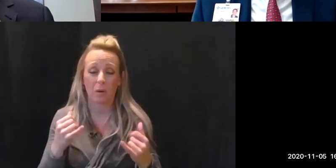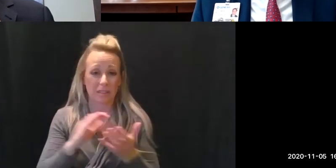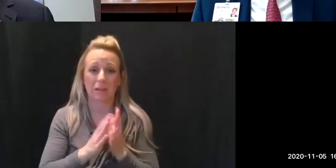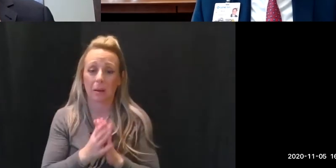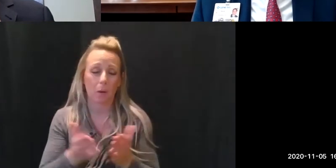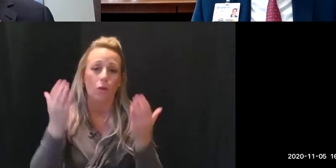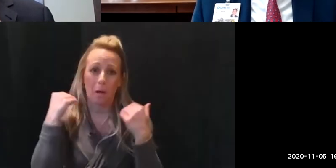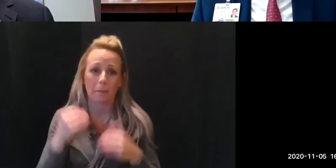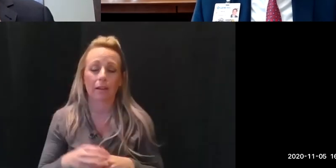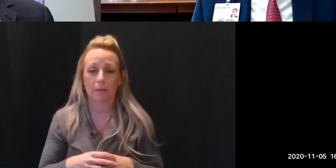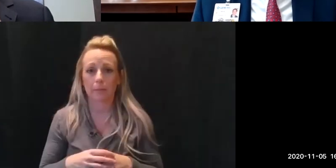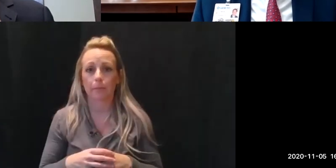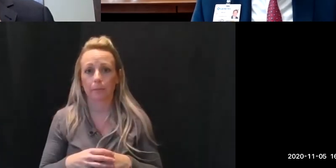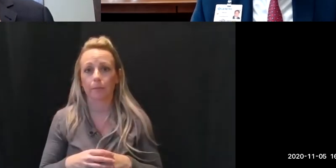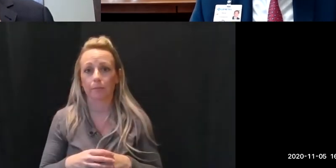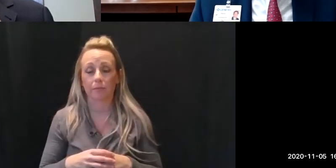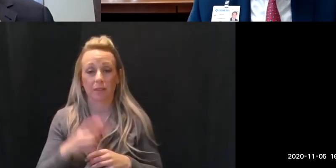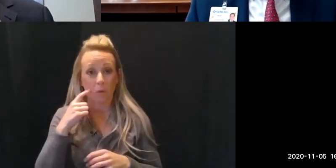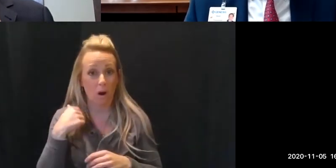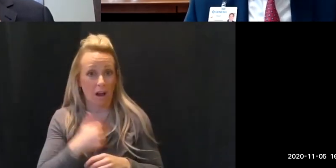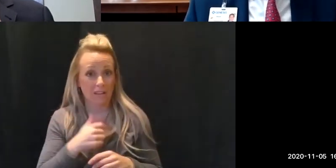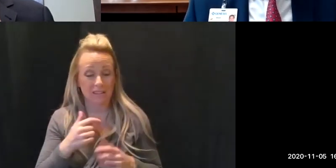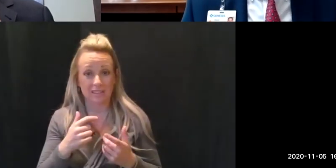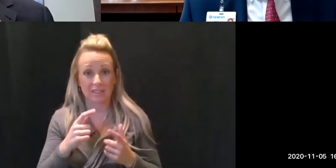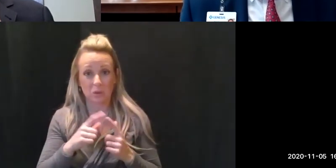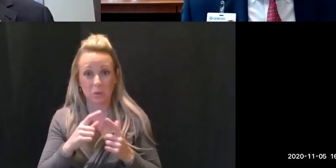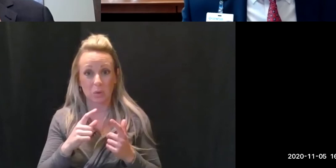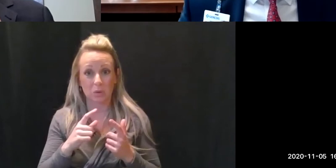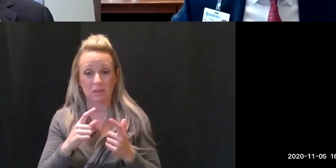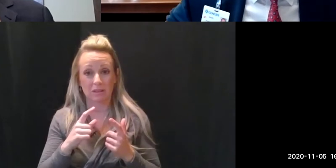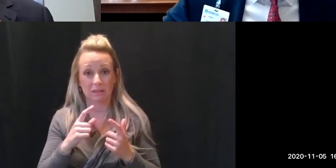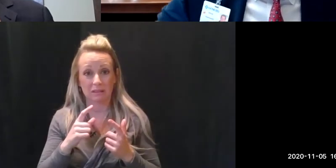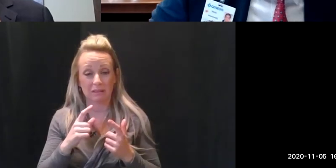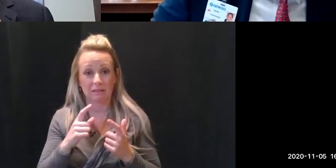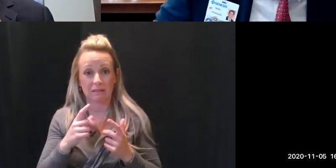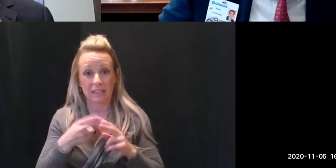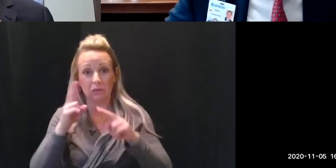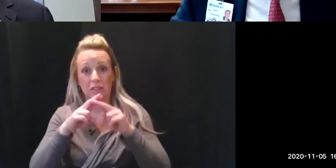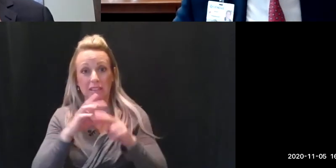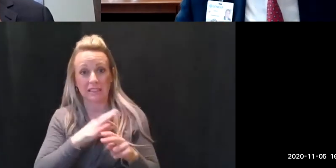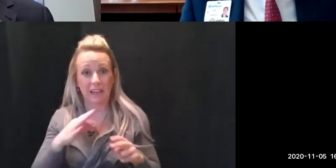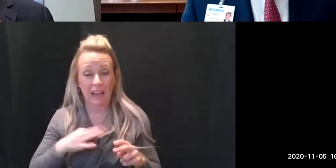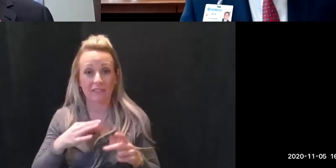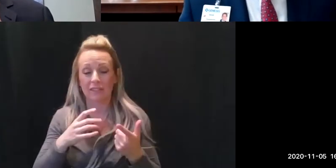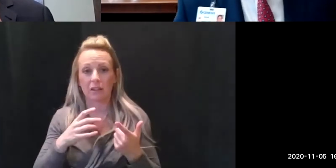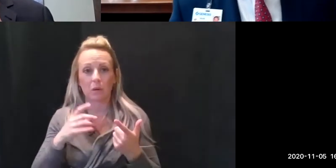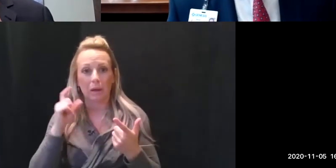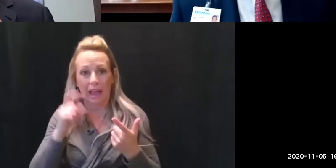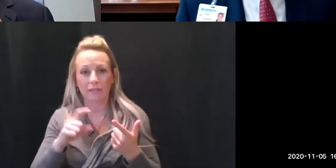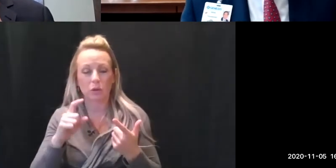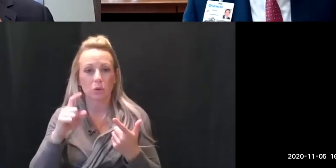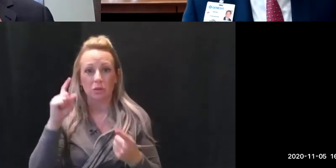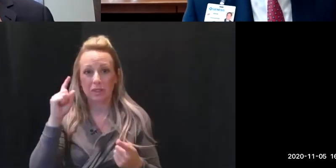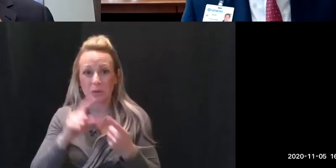is, in order for us to be able to go to higher numbers, our surge plans are put in place and we have to reduce elective cases, whether